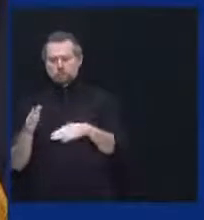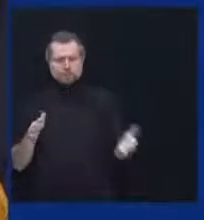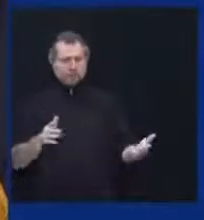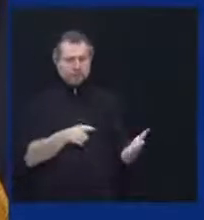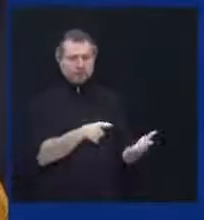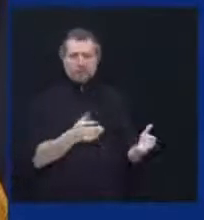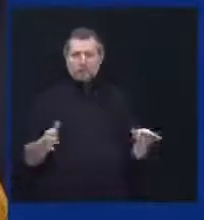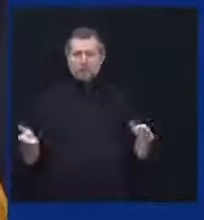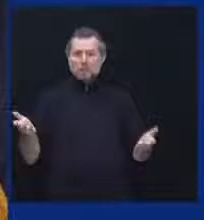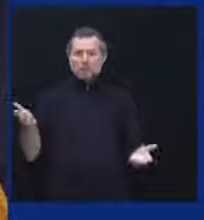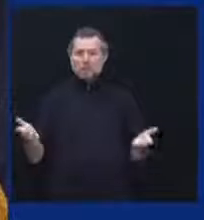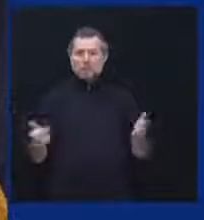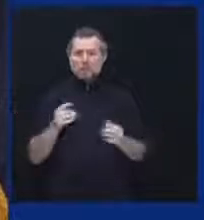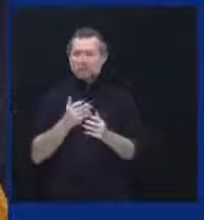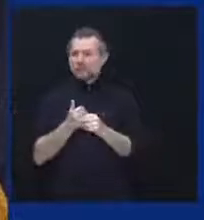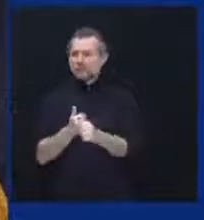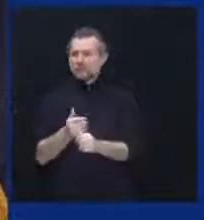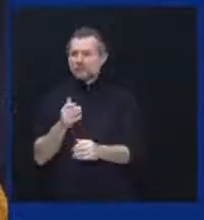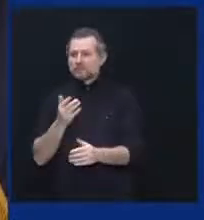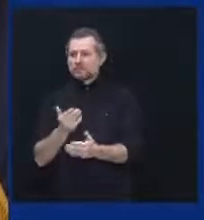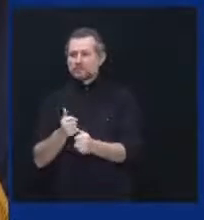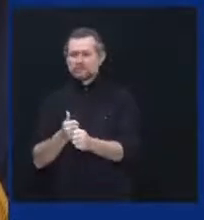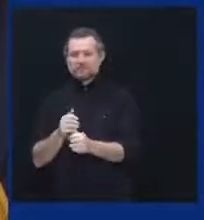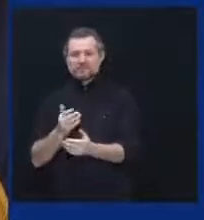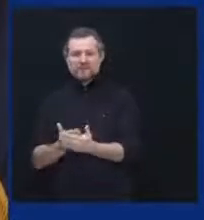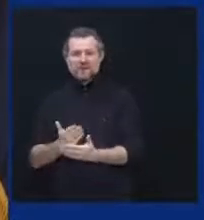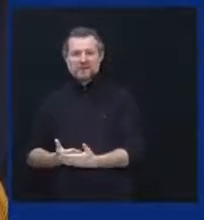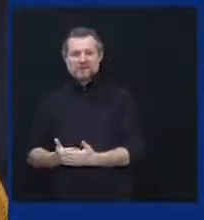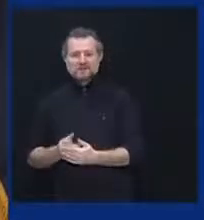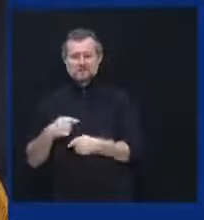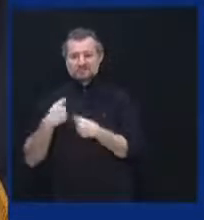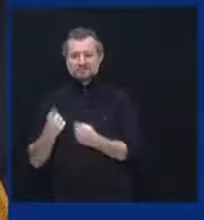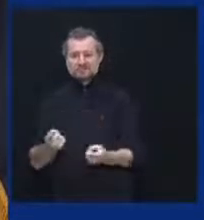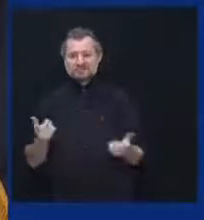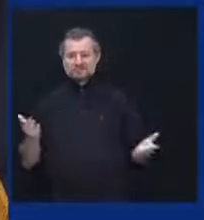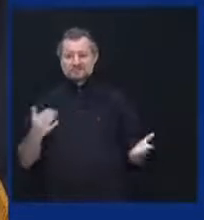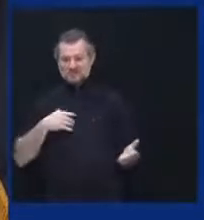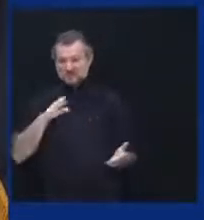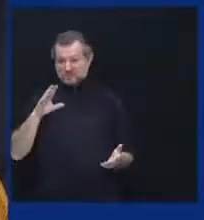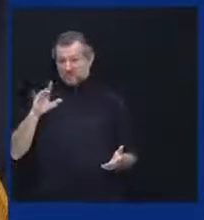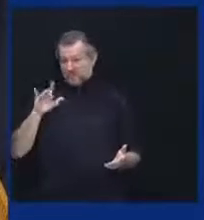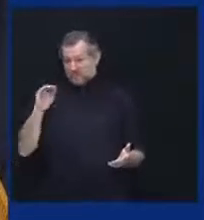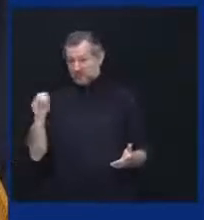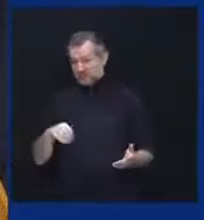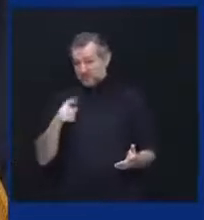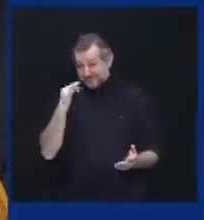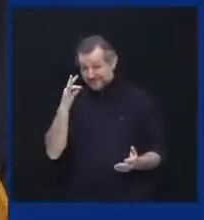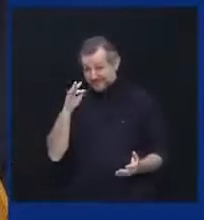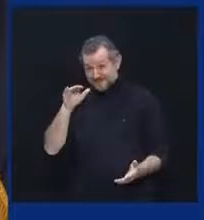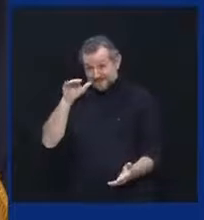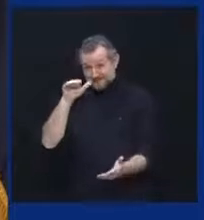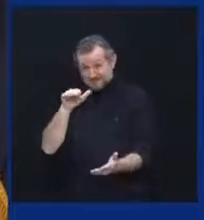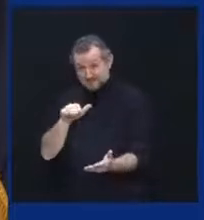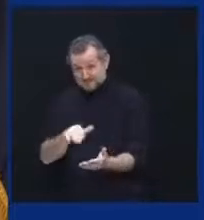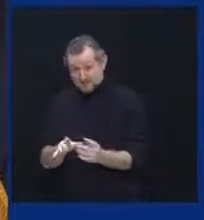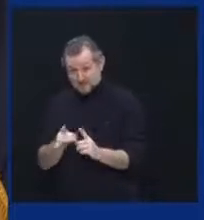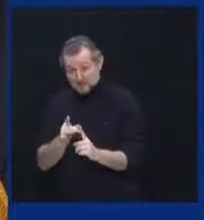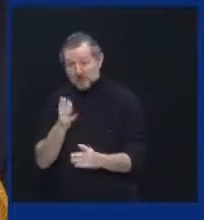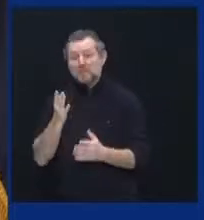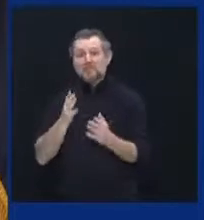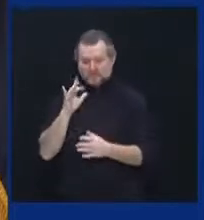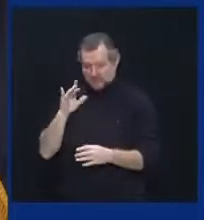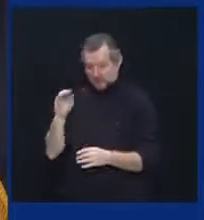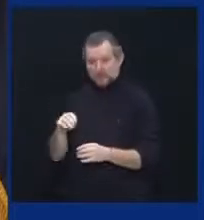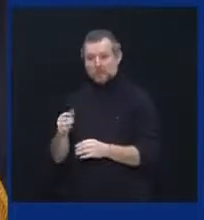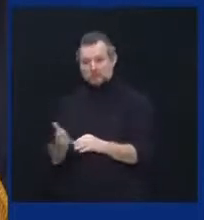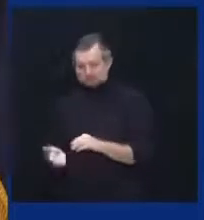facts. And that's what we're trying to do. So 25%, if the numbers keep coming down, then we would increase to 25%.